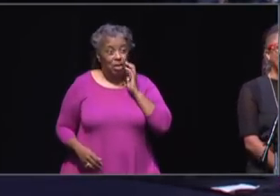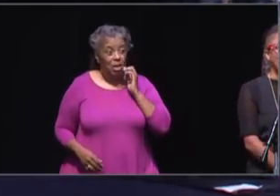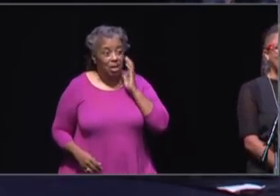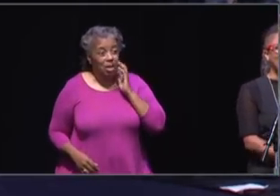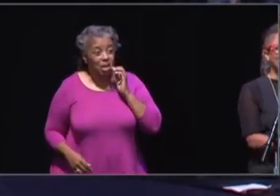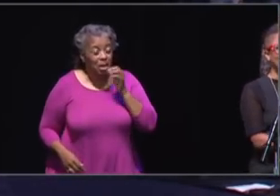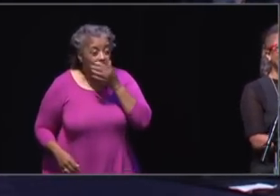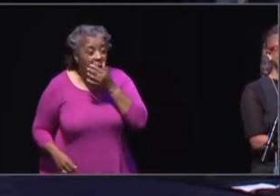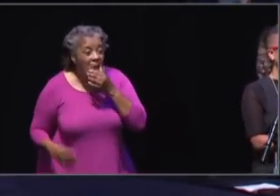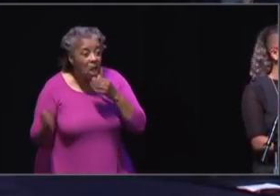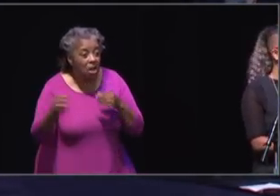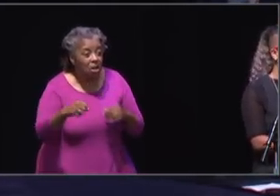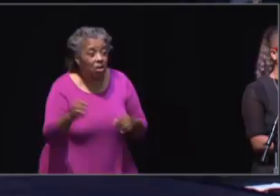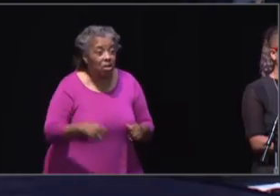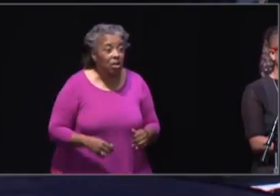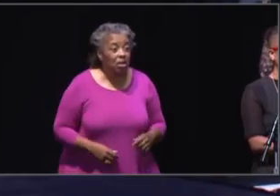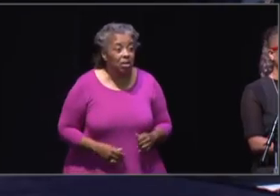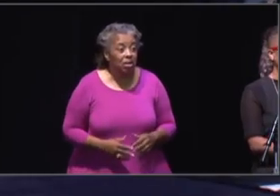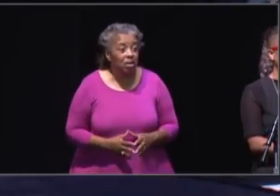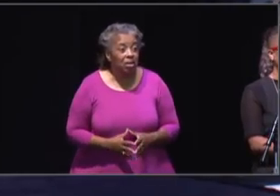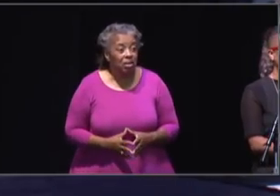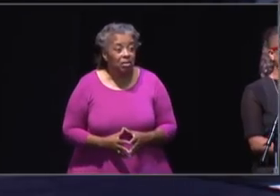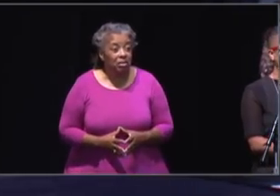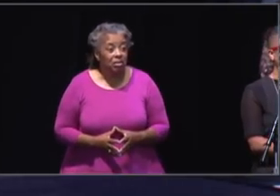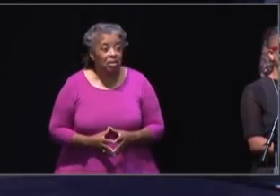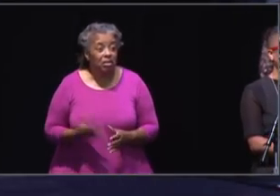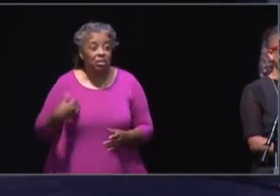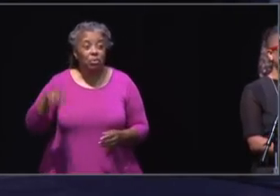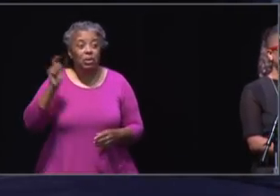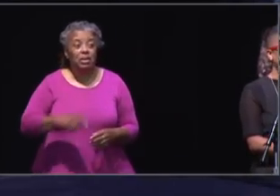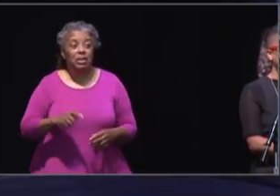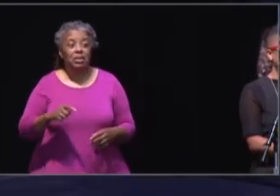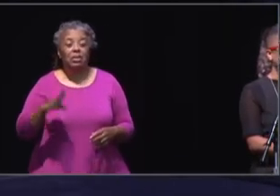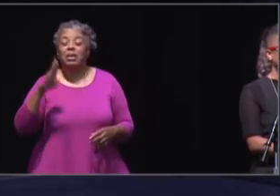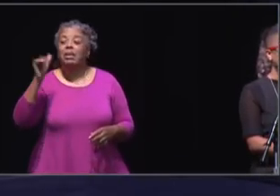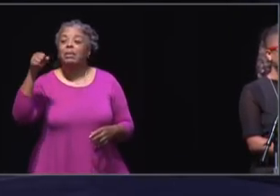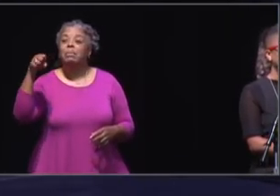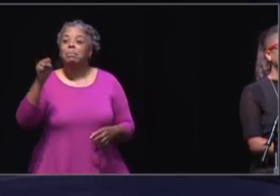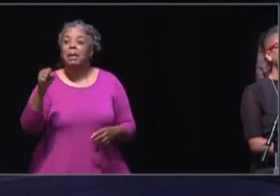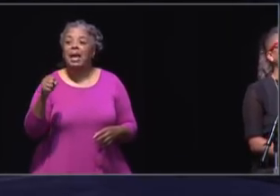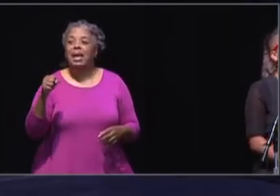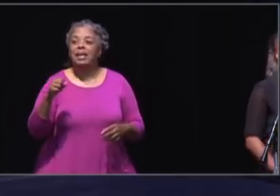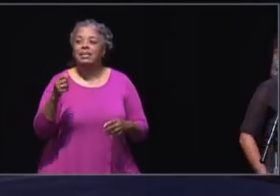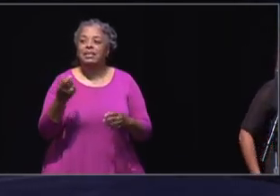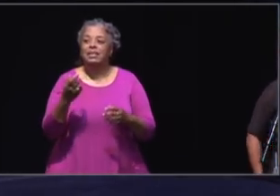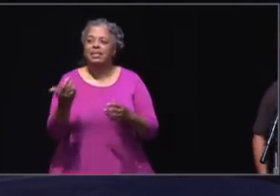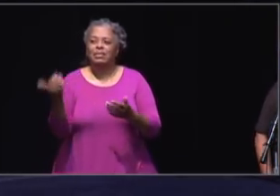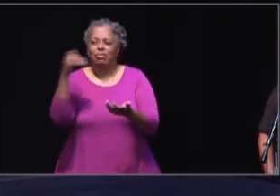Yes. Okay, I feel like we need a bass review.